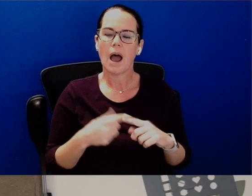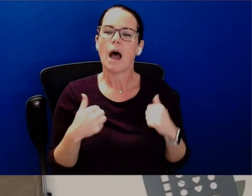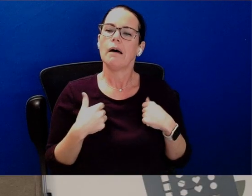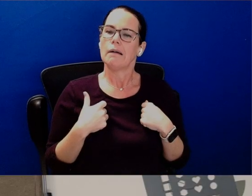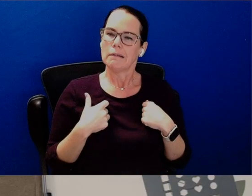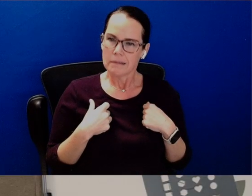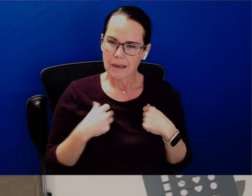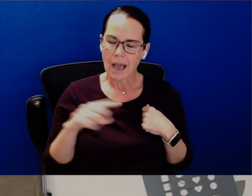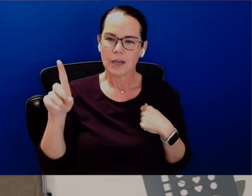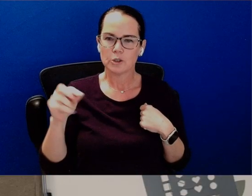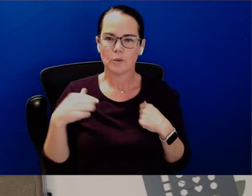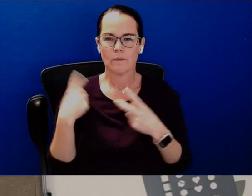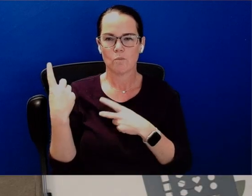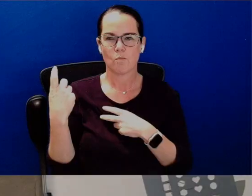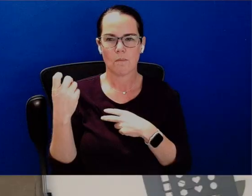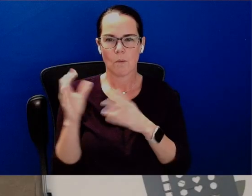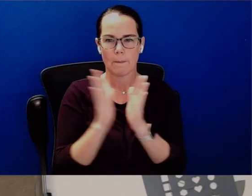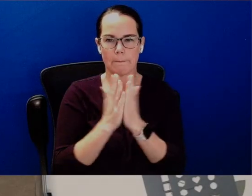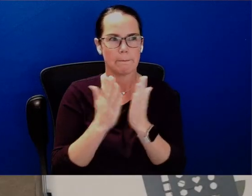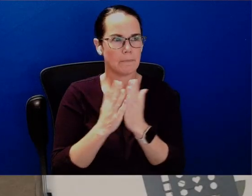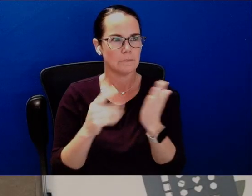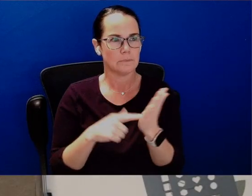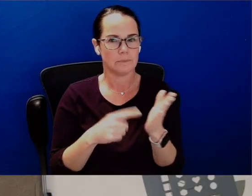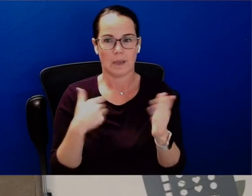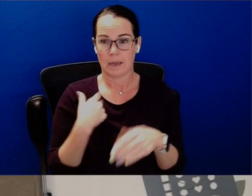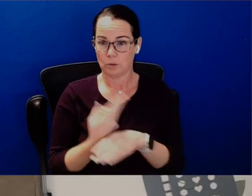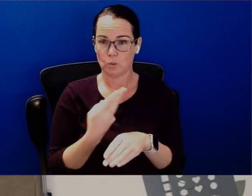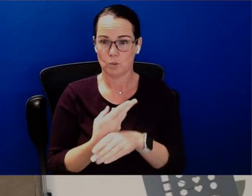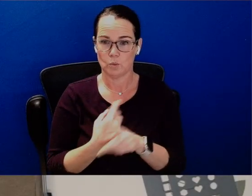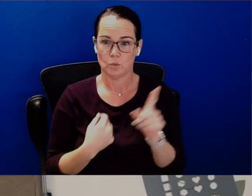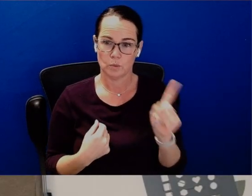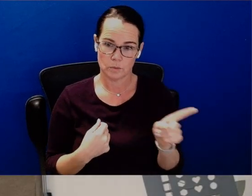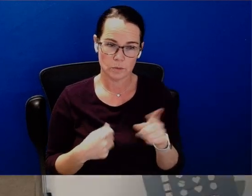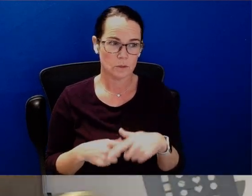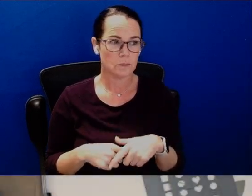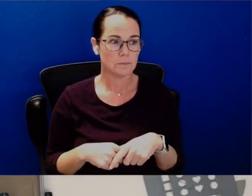have another planner that I use.